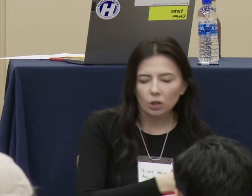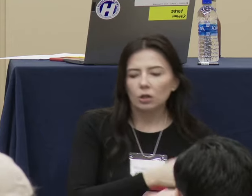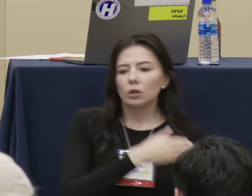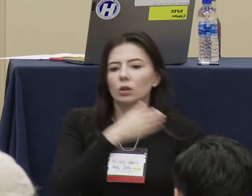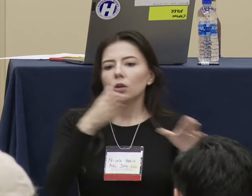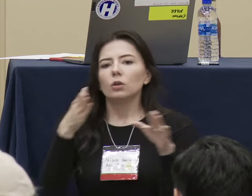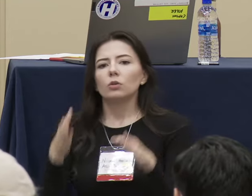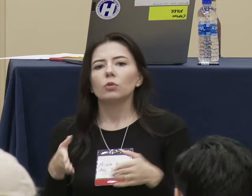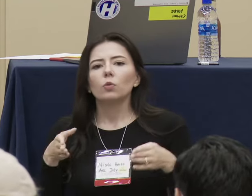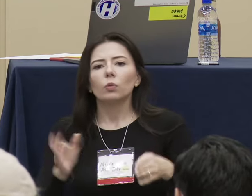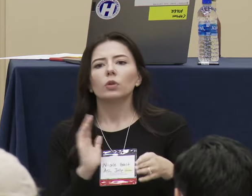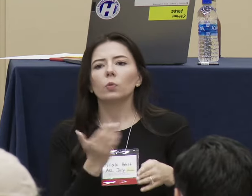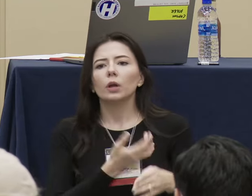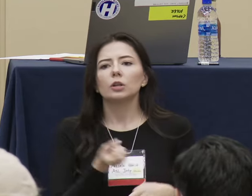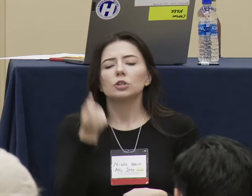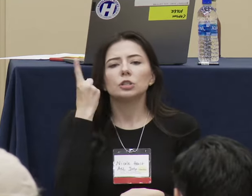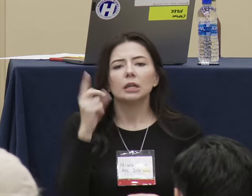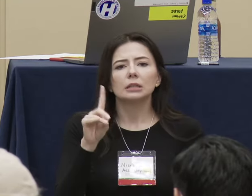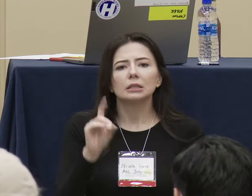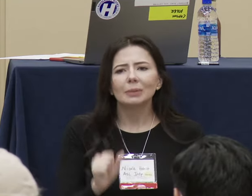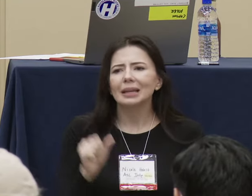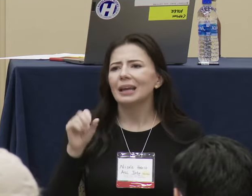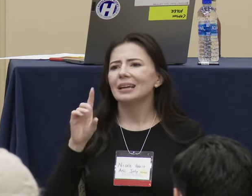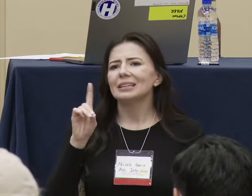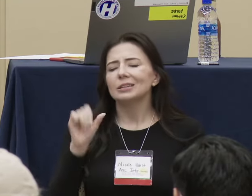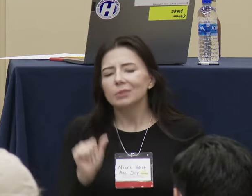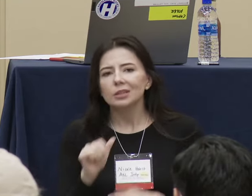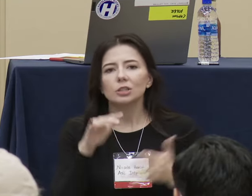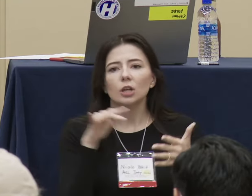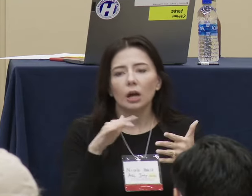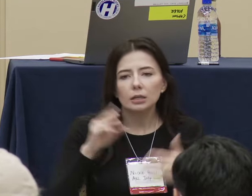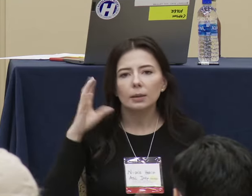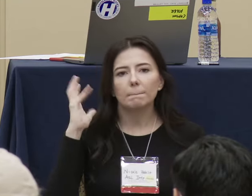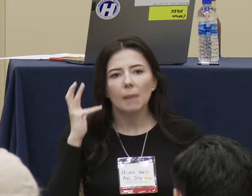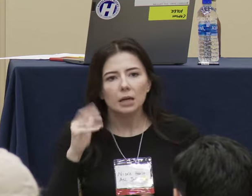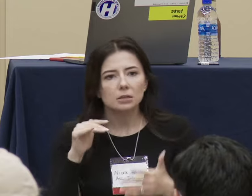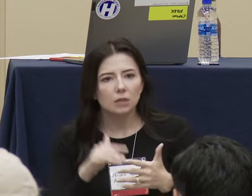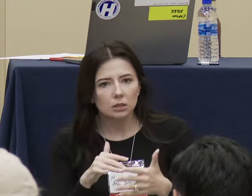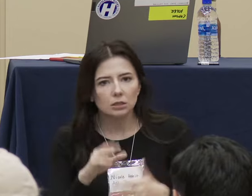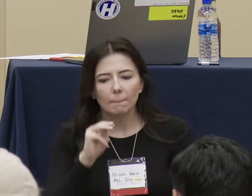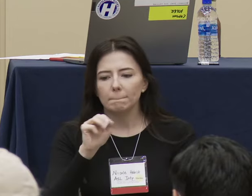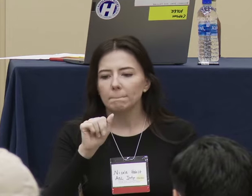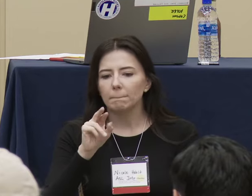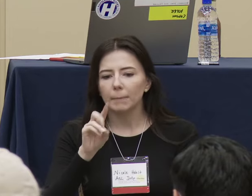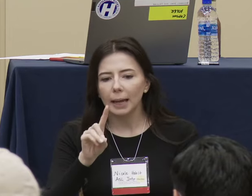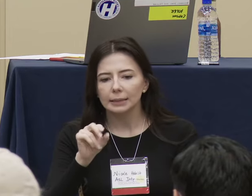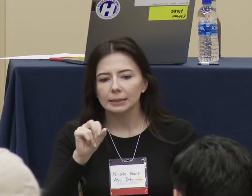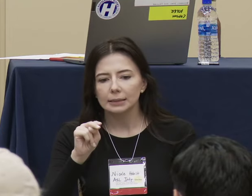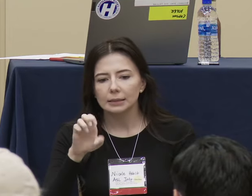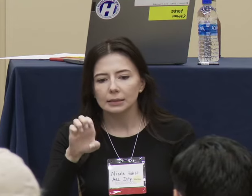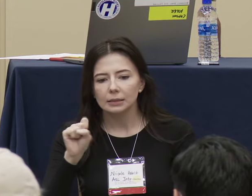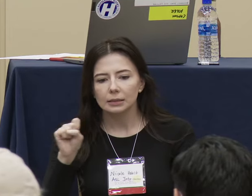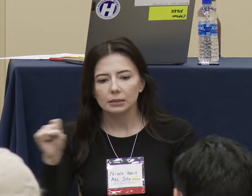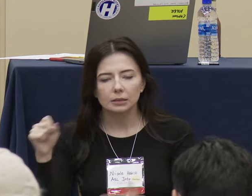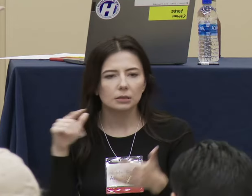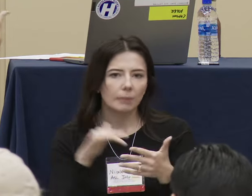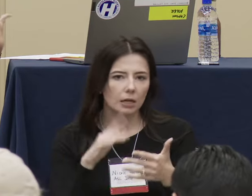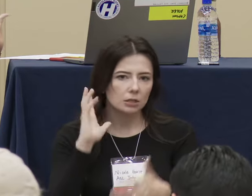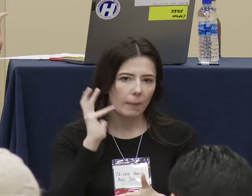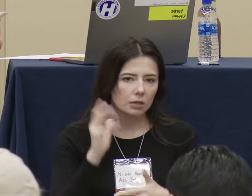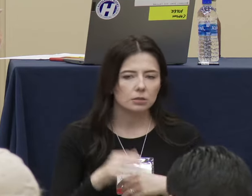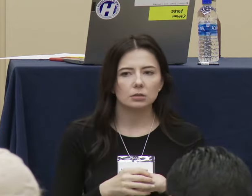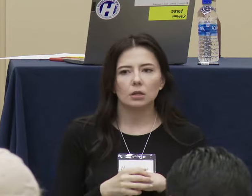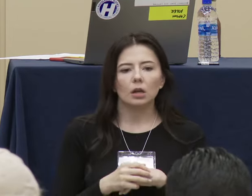we in disability studies, med studies, people who are part of